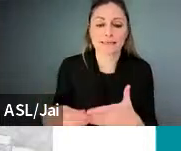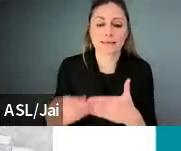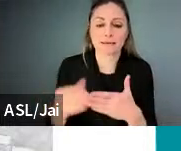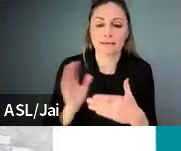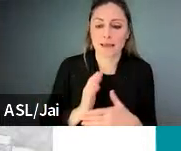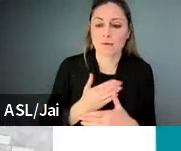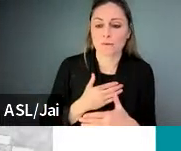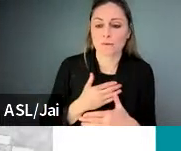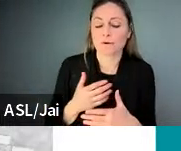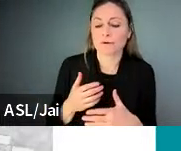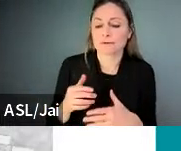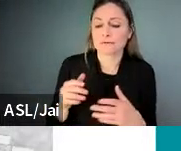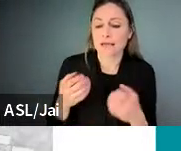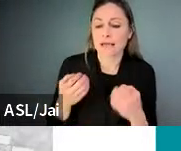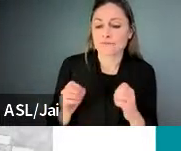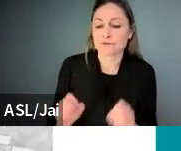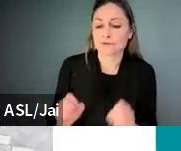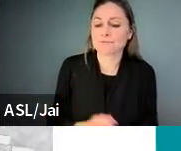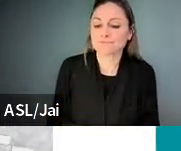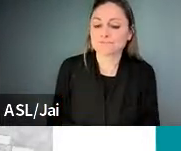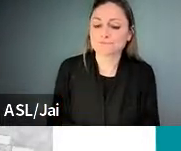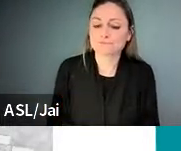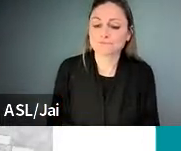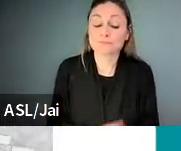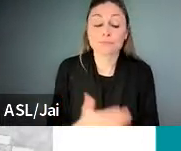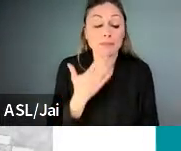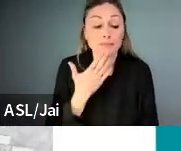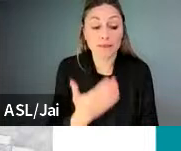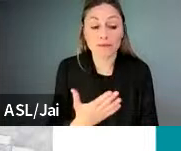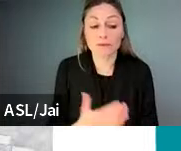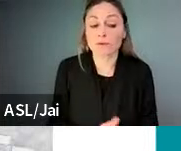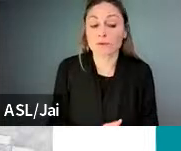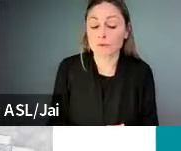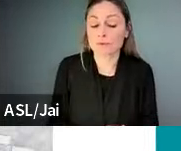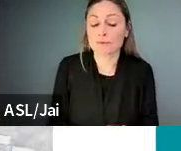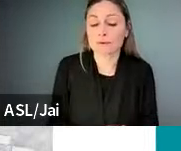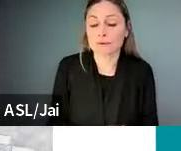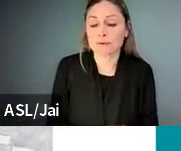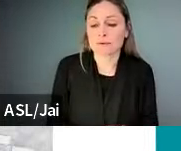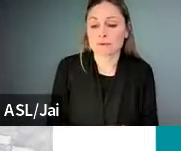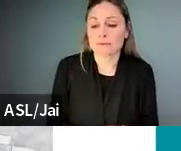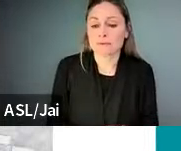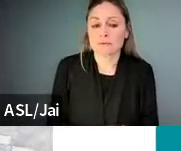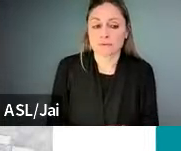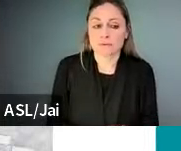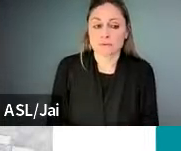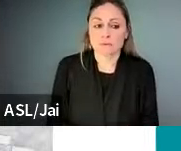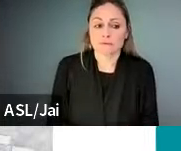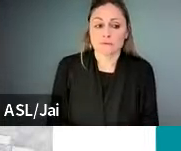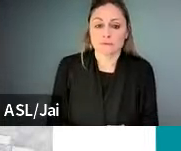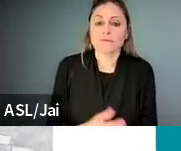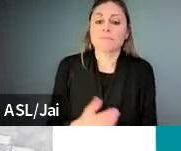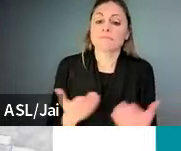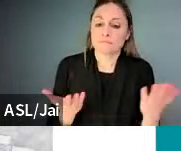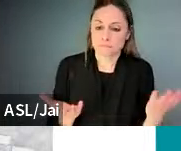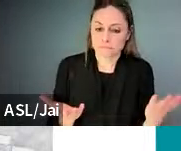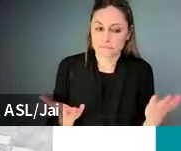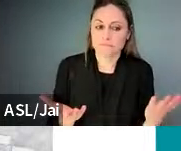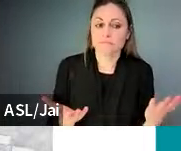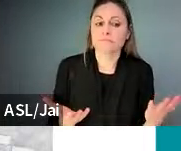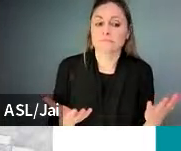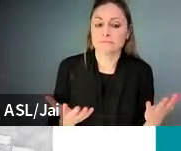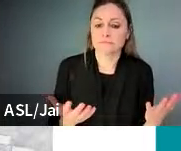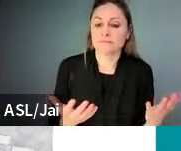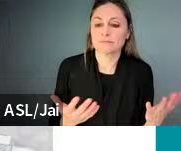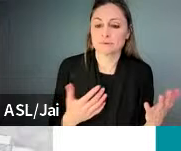efforts. Yeah, thank you, Nolan. And so, yeah, this is, so we have moved the ball down the